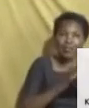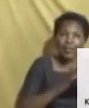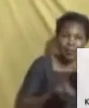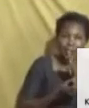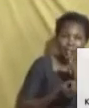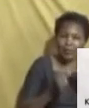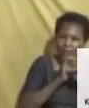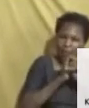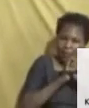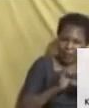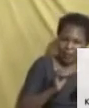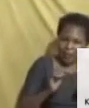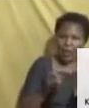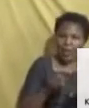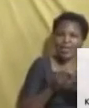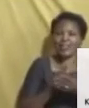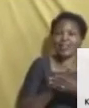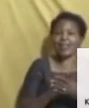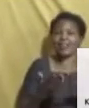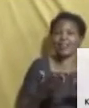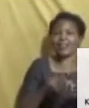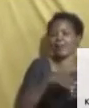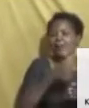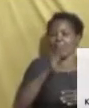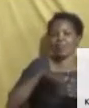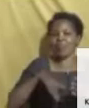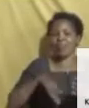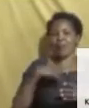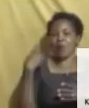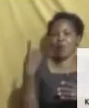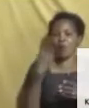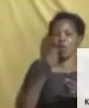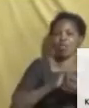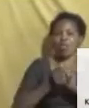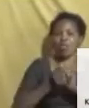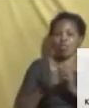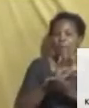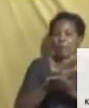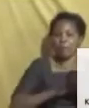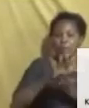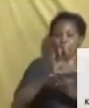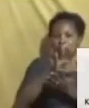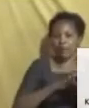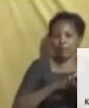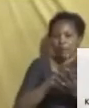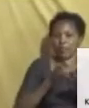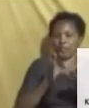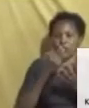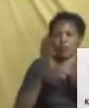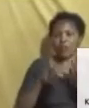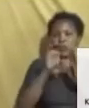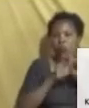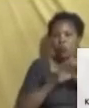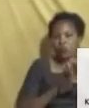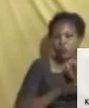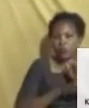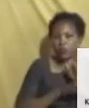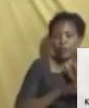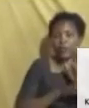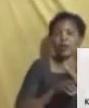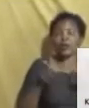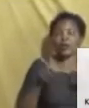as anything other than an alteration of the basic features of the Constitution.